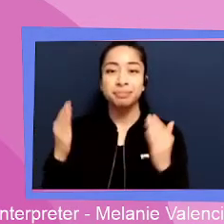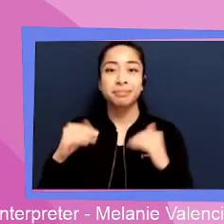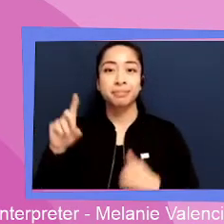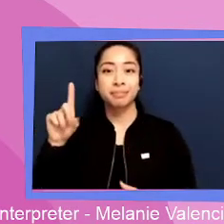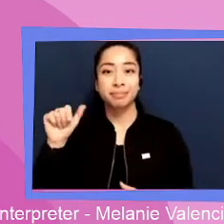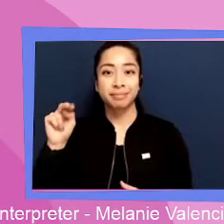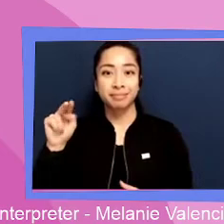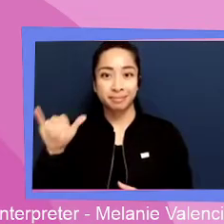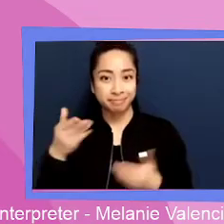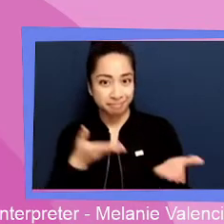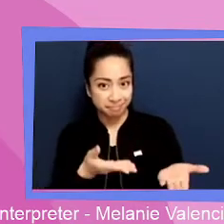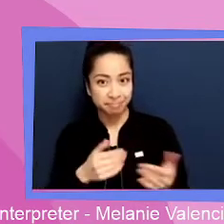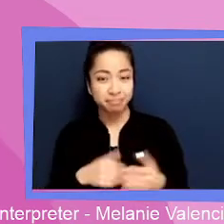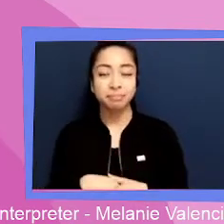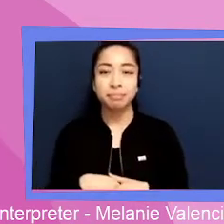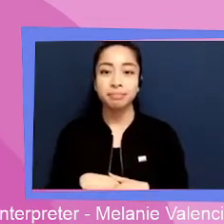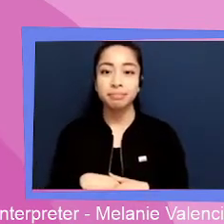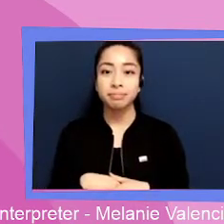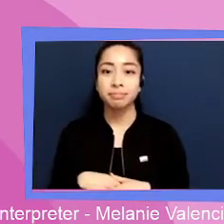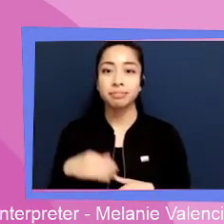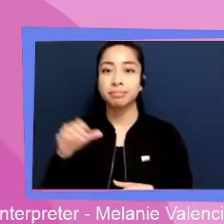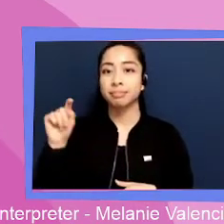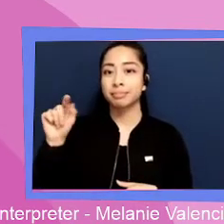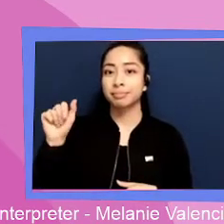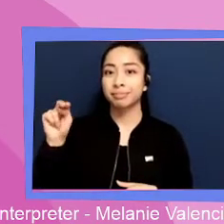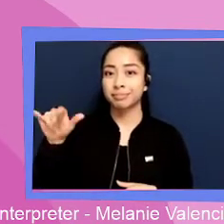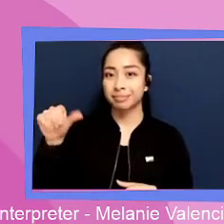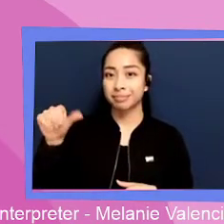Ramadan, and Tonya Boteju.